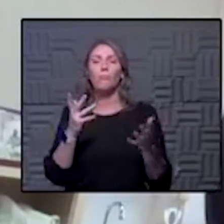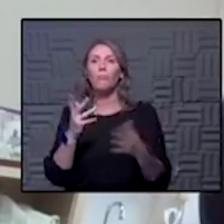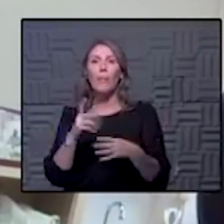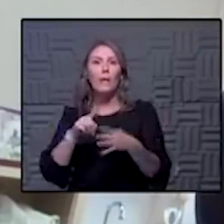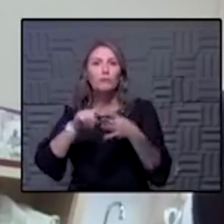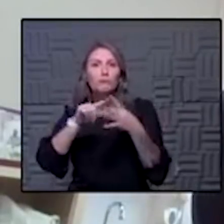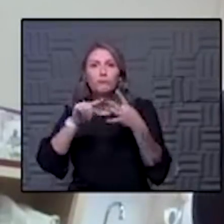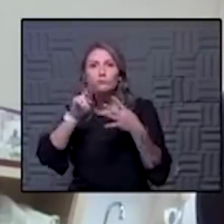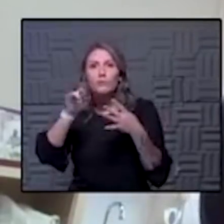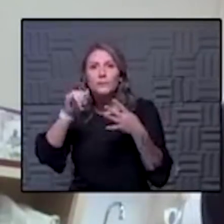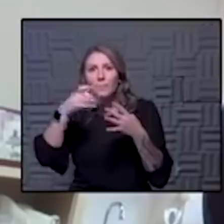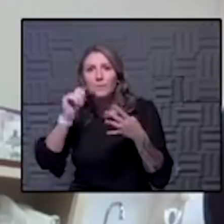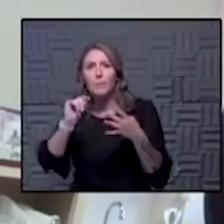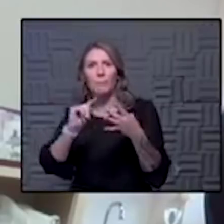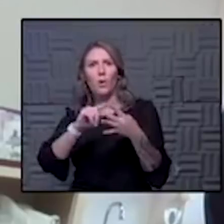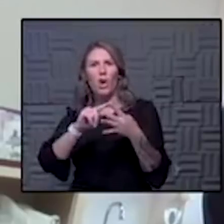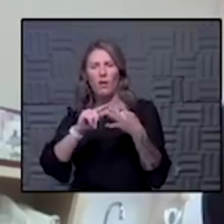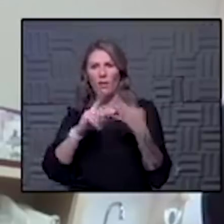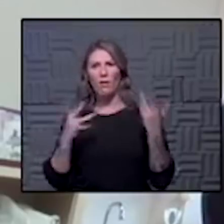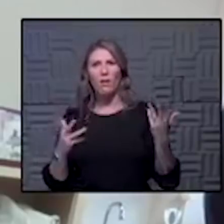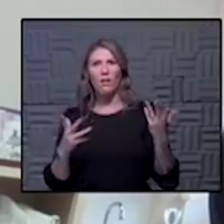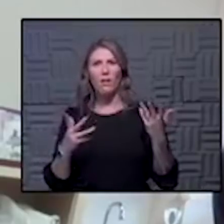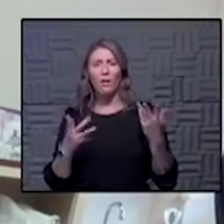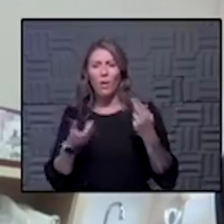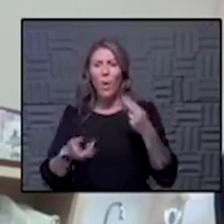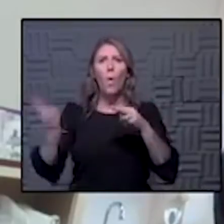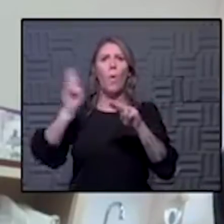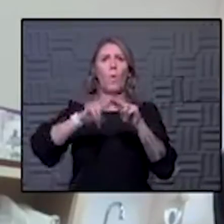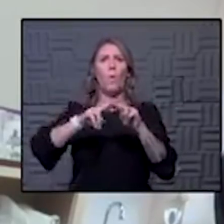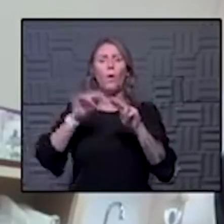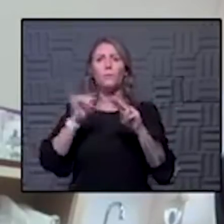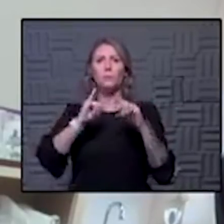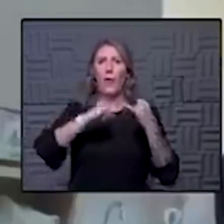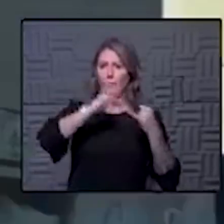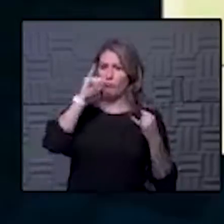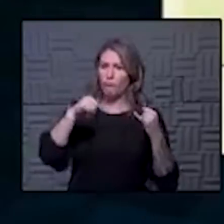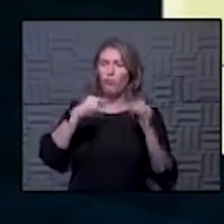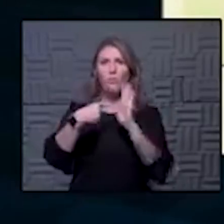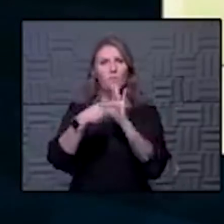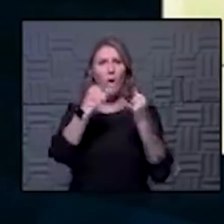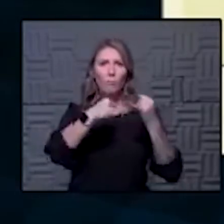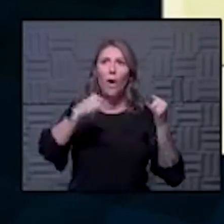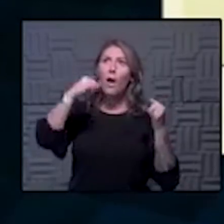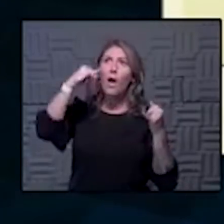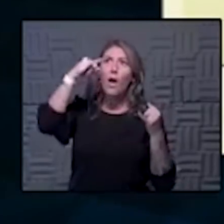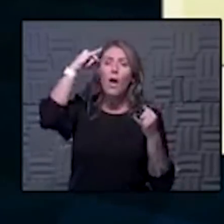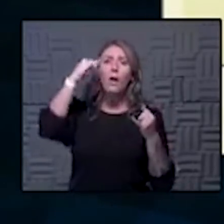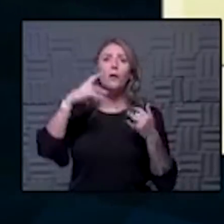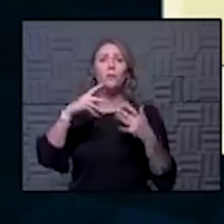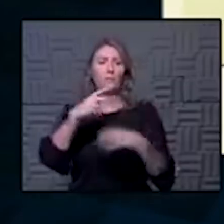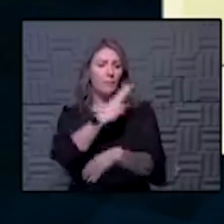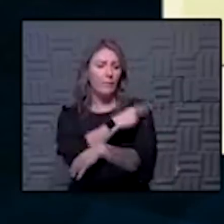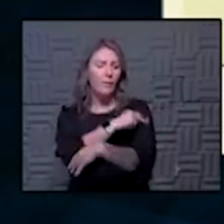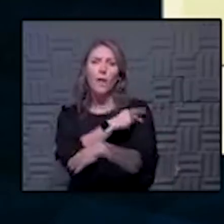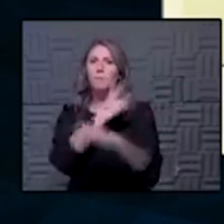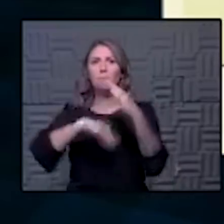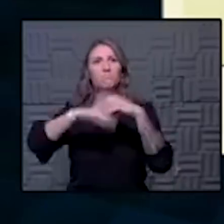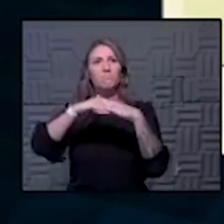September. So it's just gone up like the curve has shown. Our hospitalizations are at their